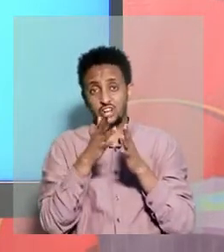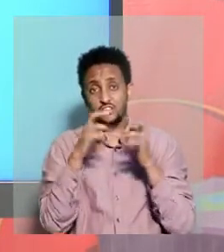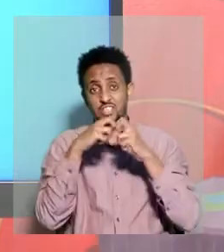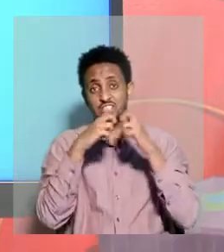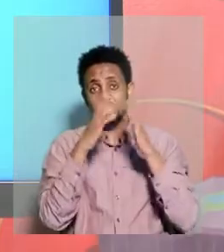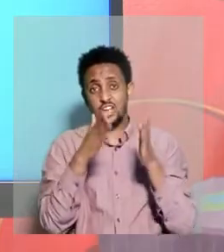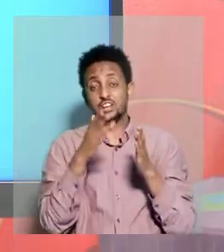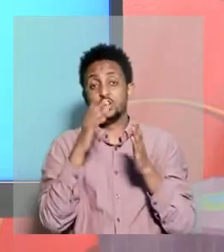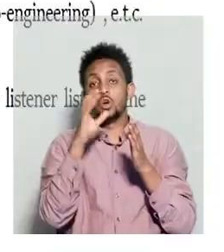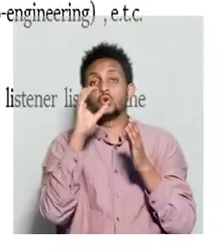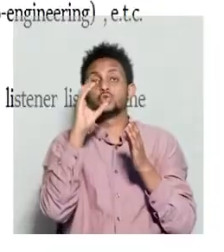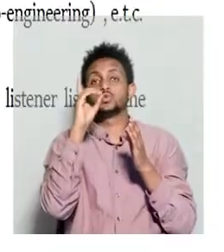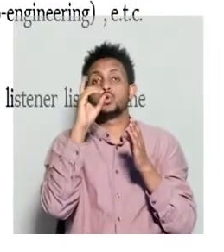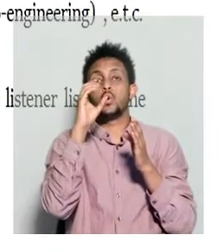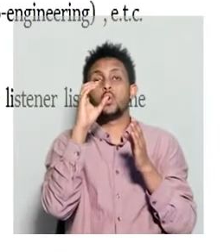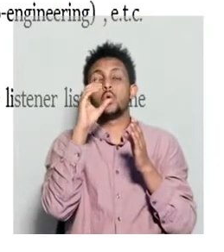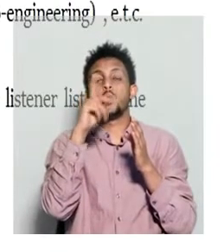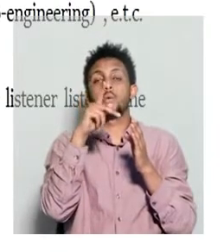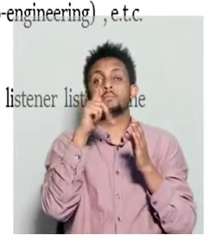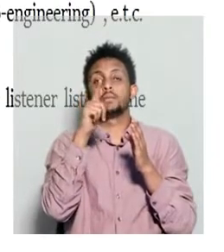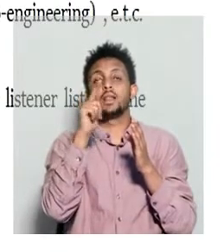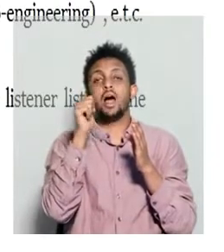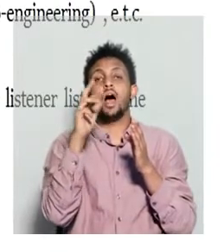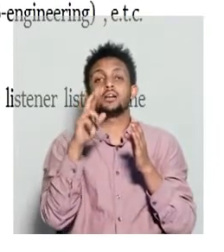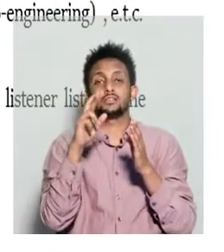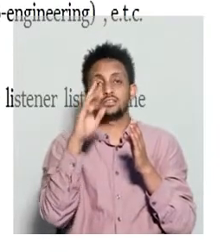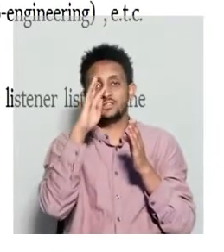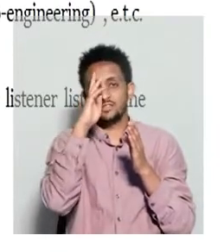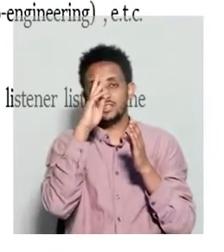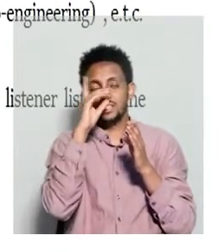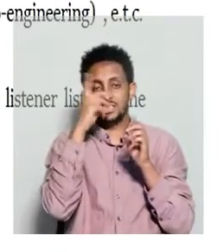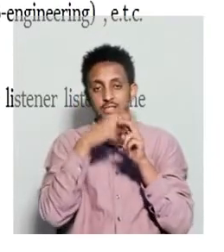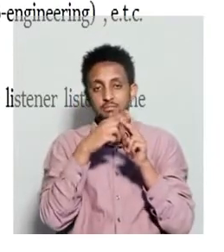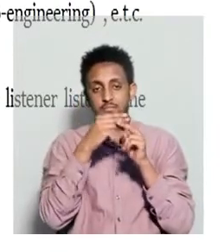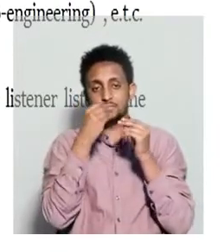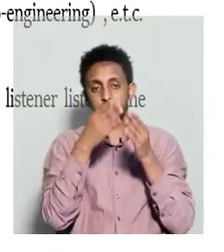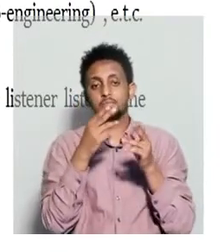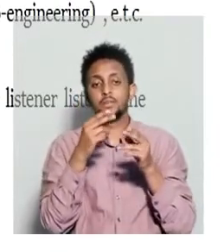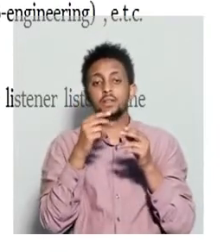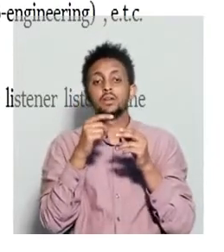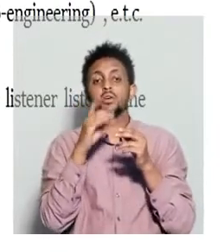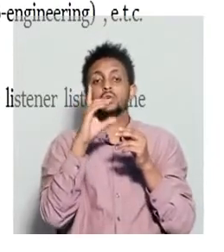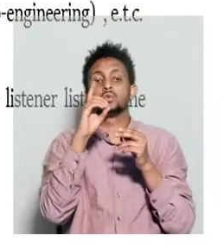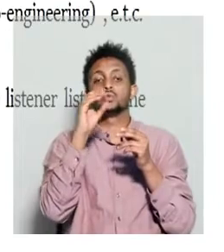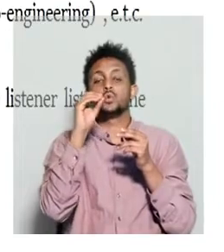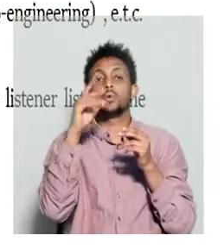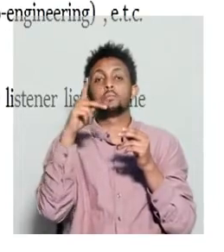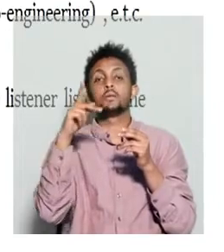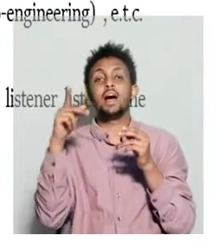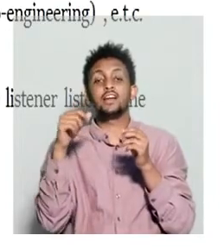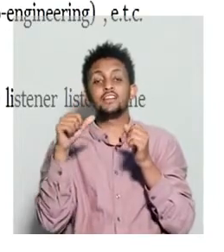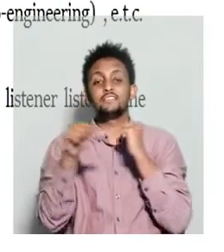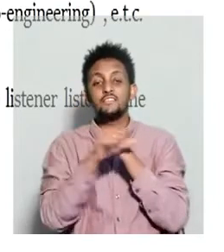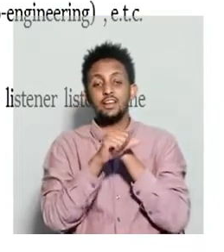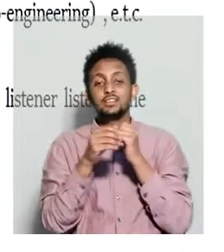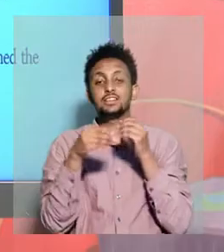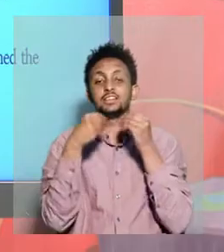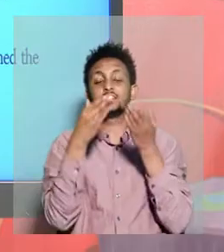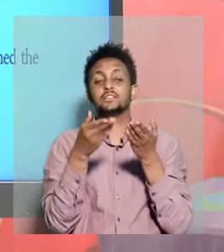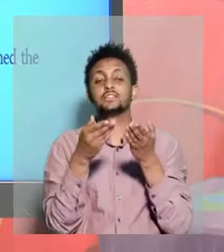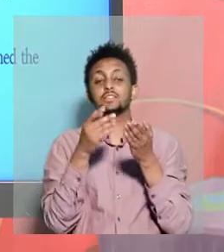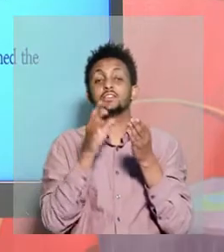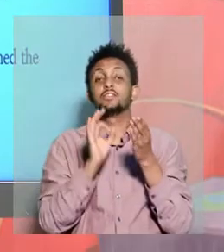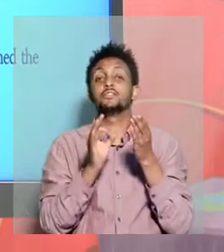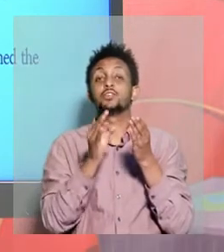says Doppler's effect. We have different equations. The main equation for Doppler effect can be given as